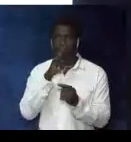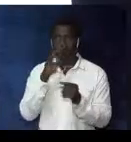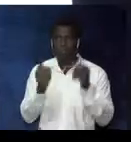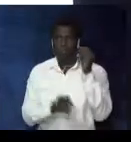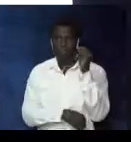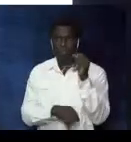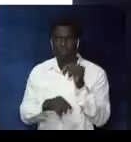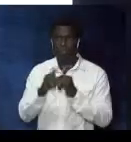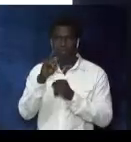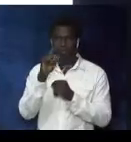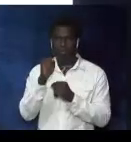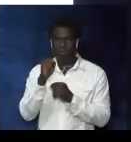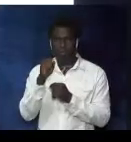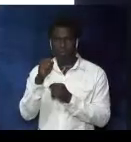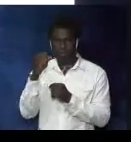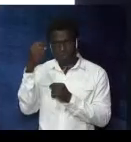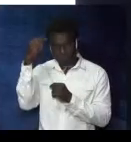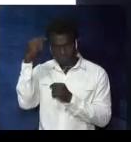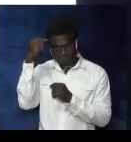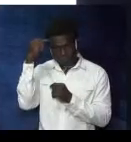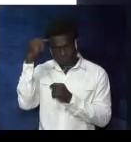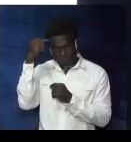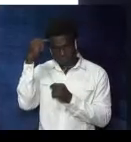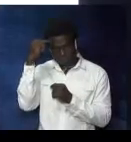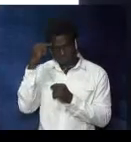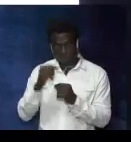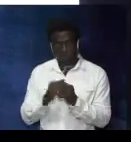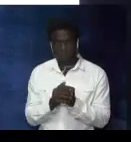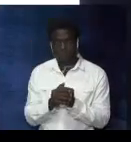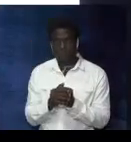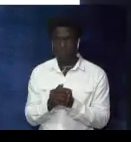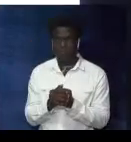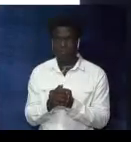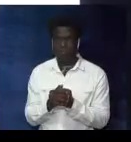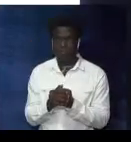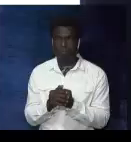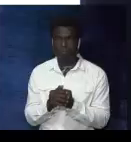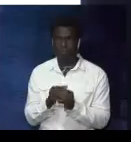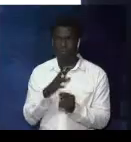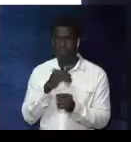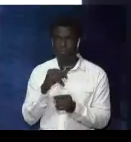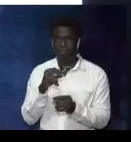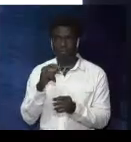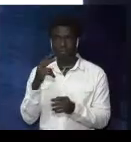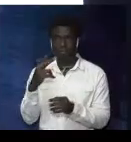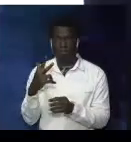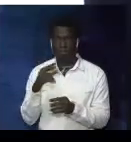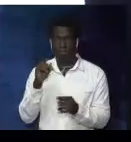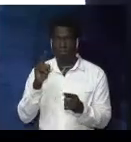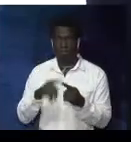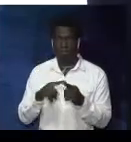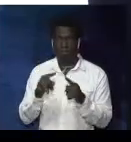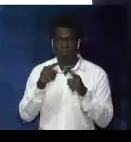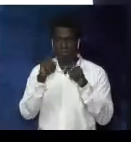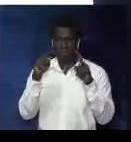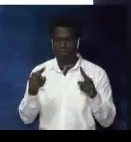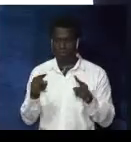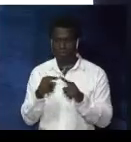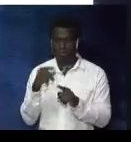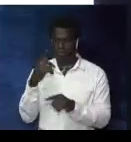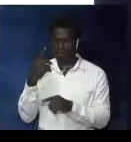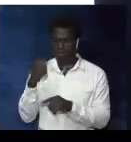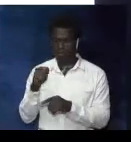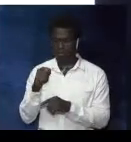2. To beat one's brain. To beat one's brain. And the 3rd one, to square